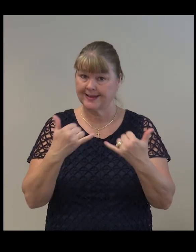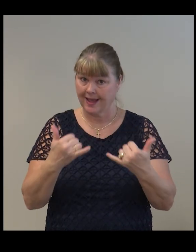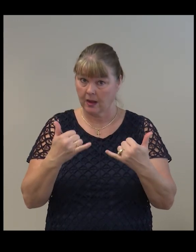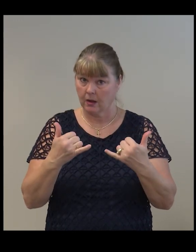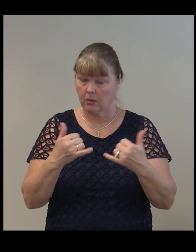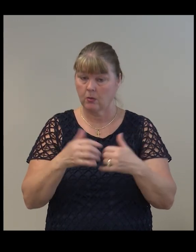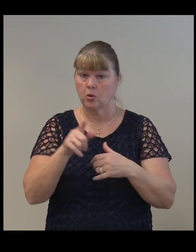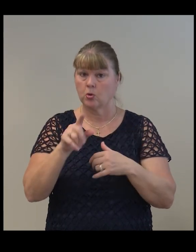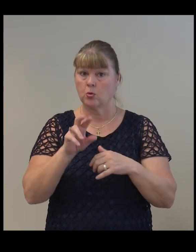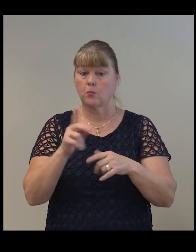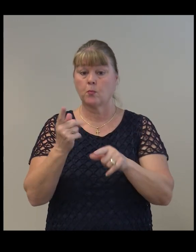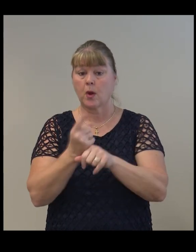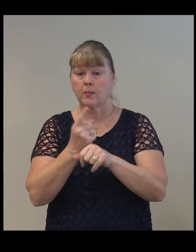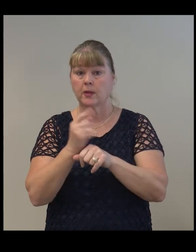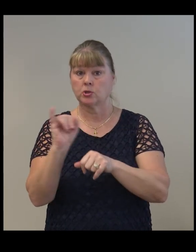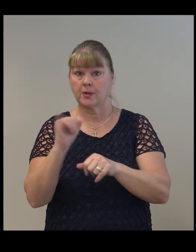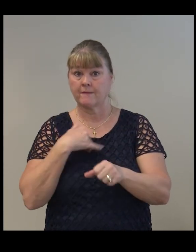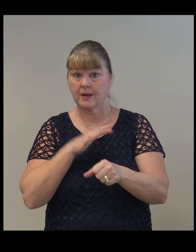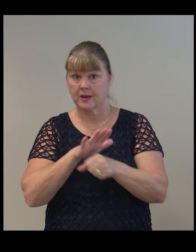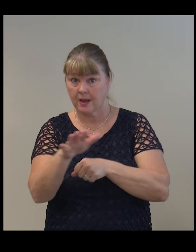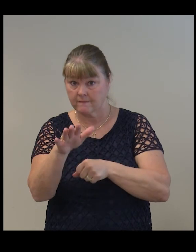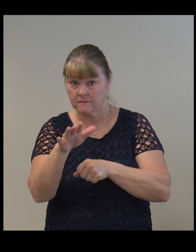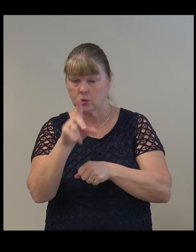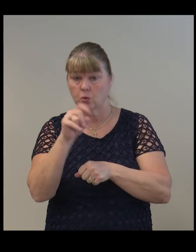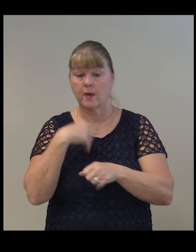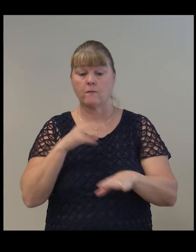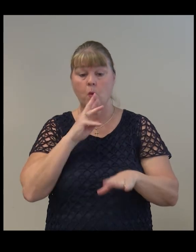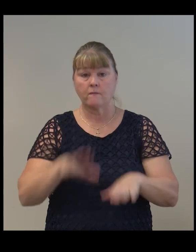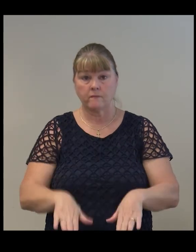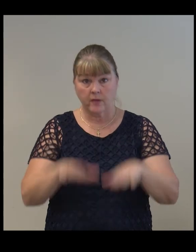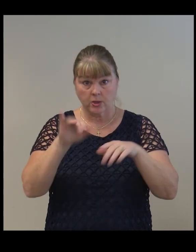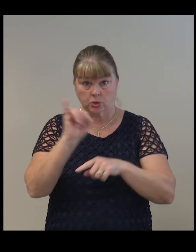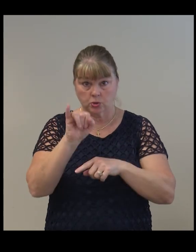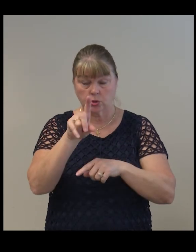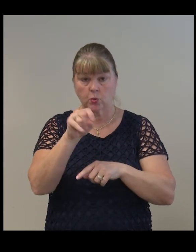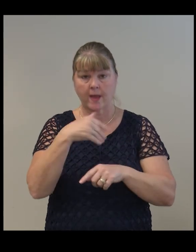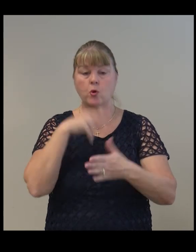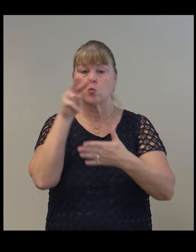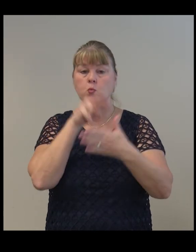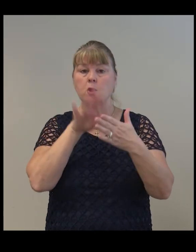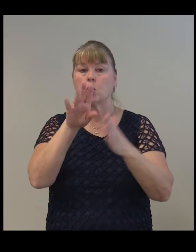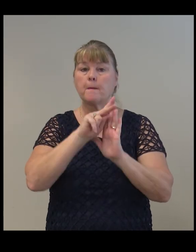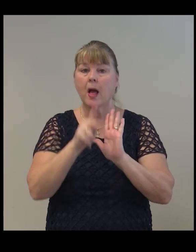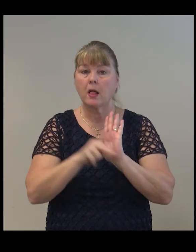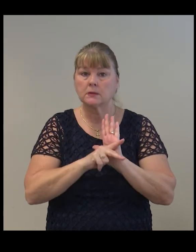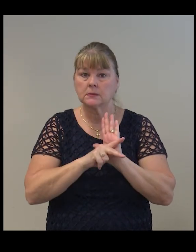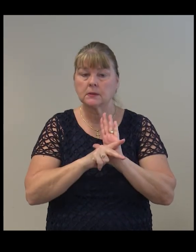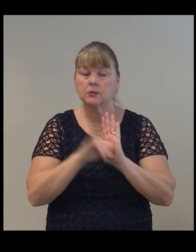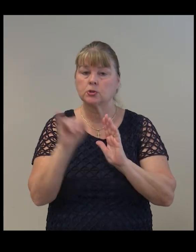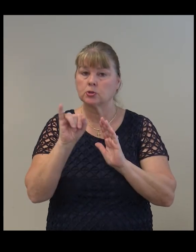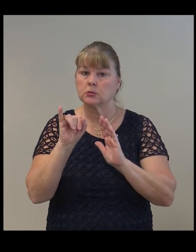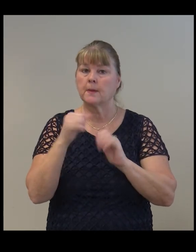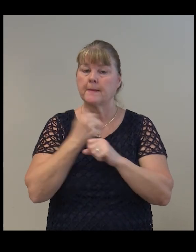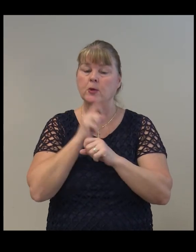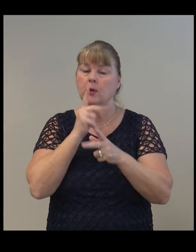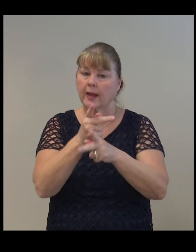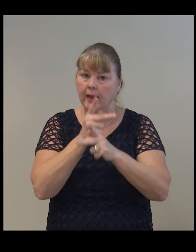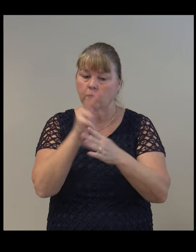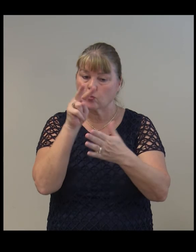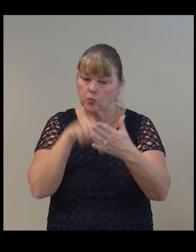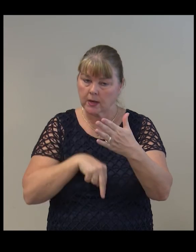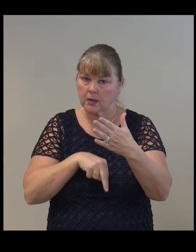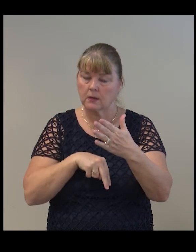processes. Are you properly insured? Do you have flood insurance? Read your insurance policy very,